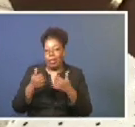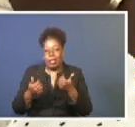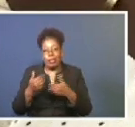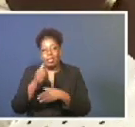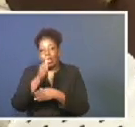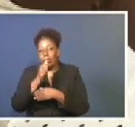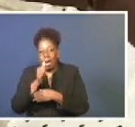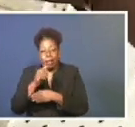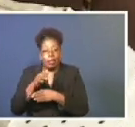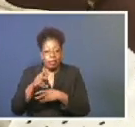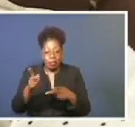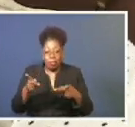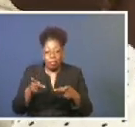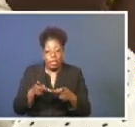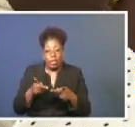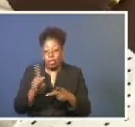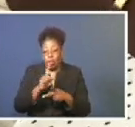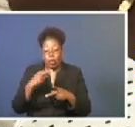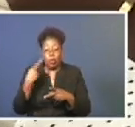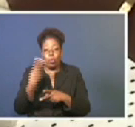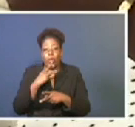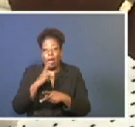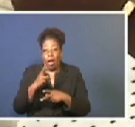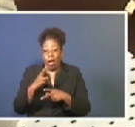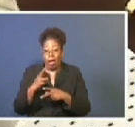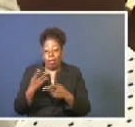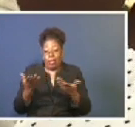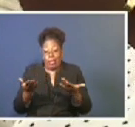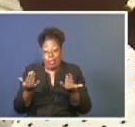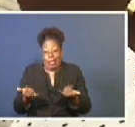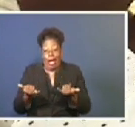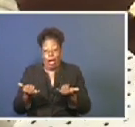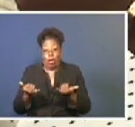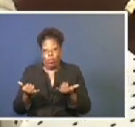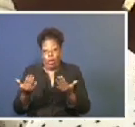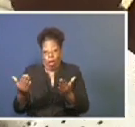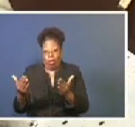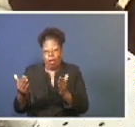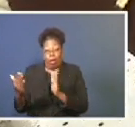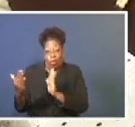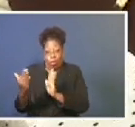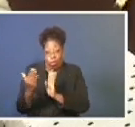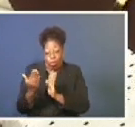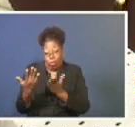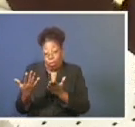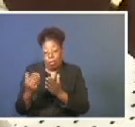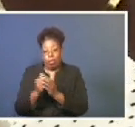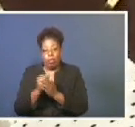everyone is susceptible. Even where we are right now in close proximity, we are susceptible, even with